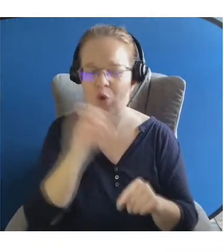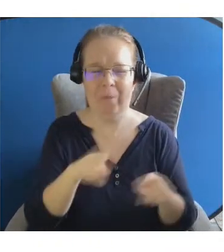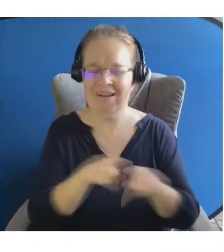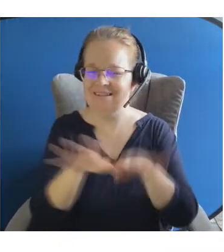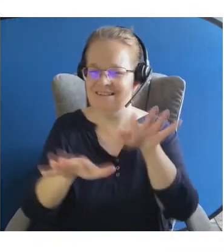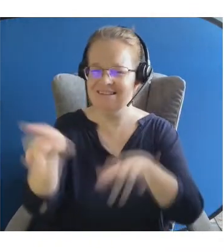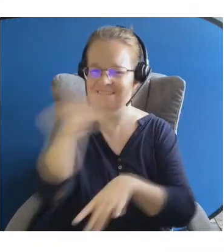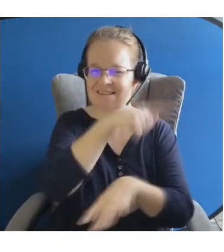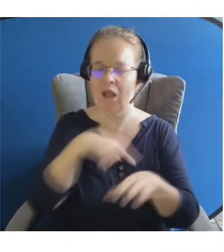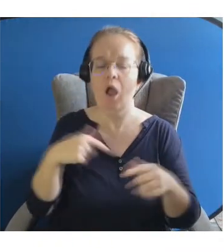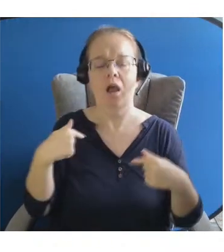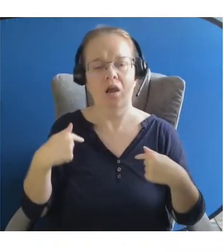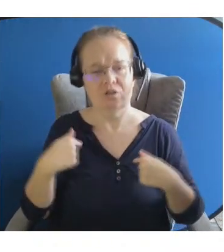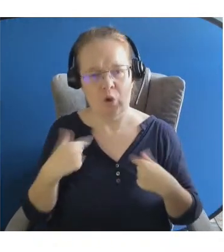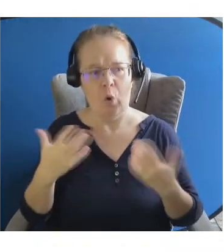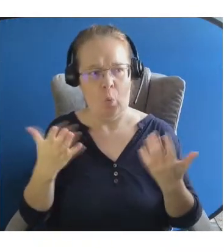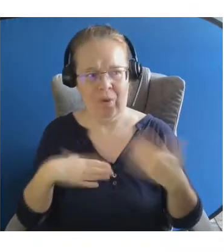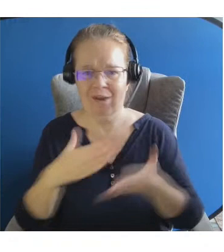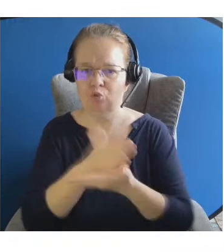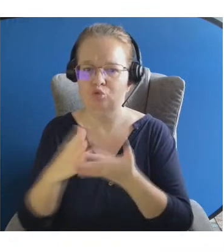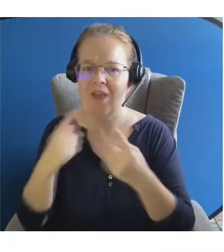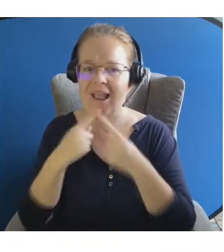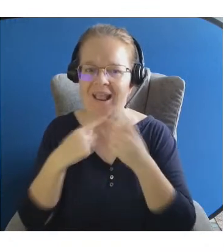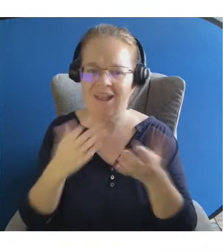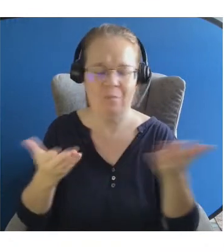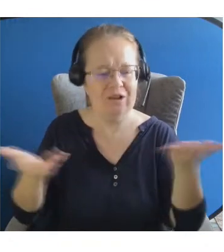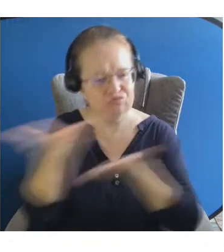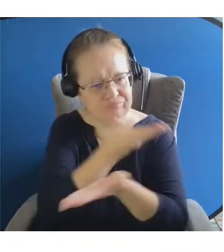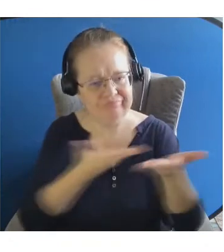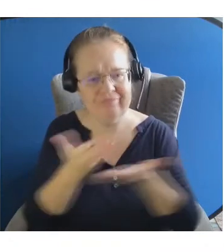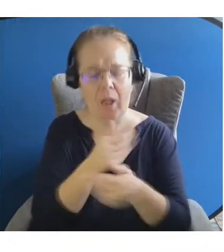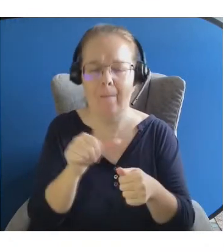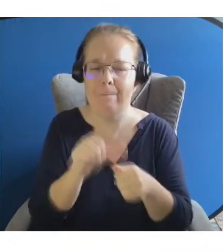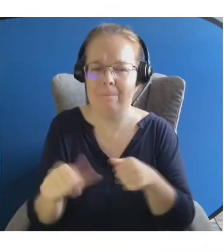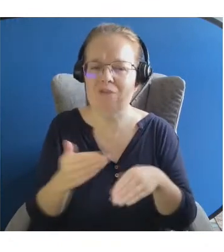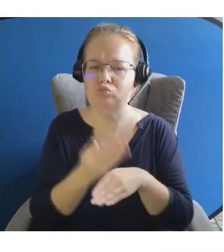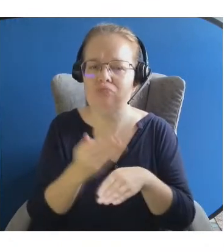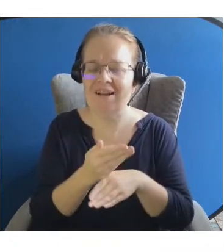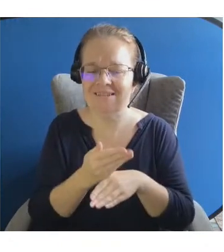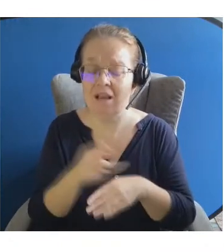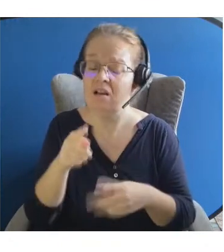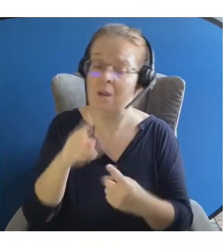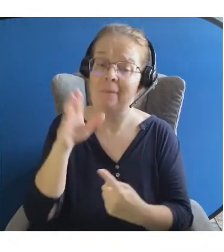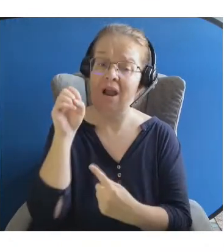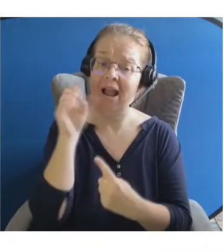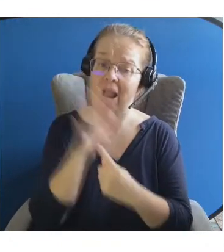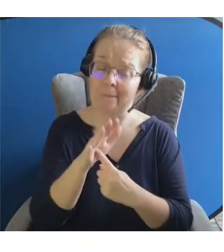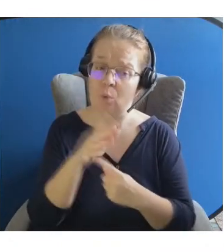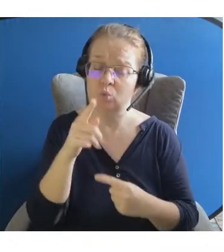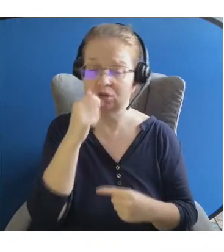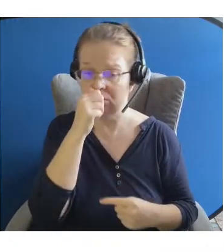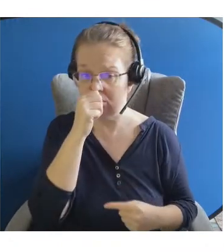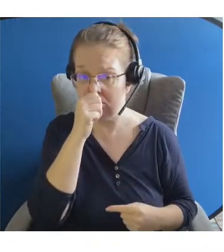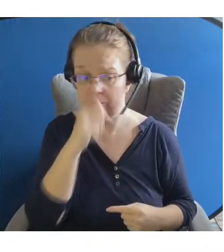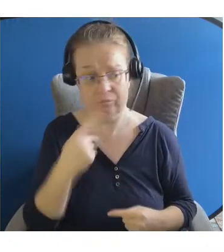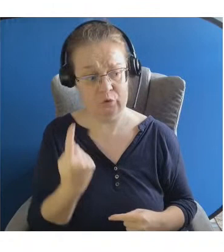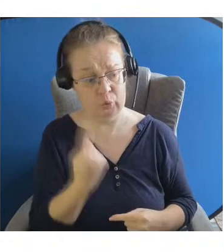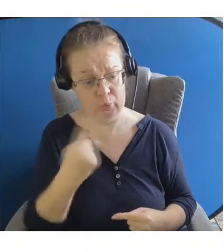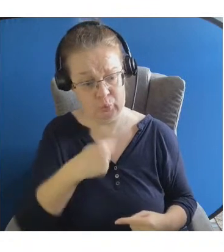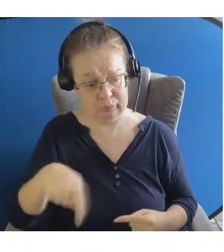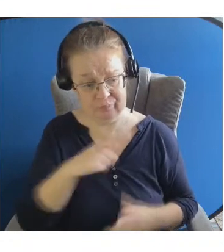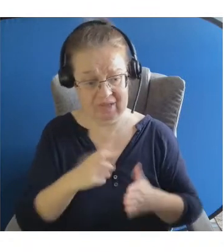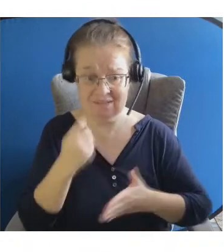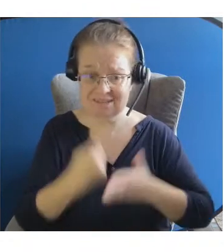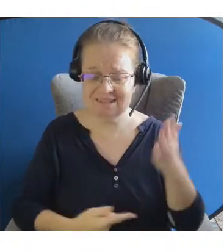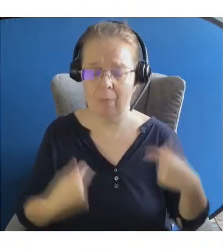important that we share this information and we exchange best practices. The most important in the end is that persons with disabilities, we have